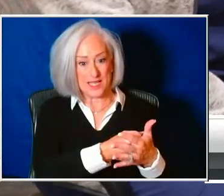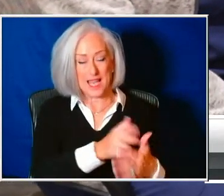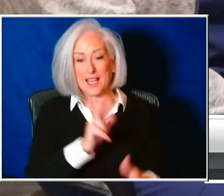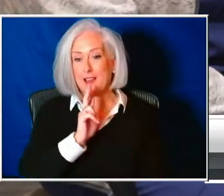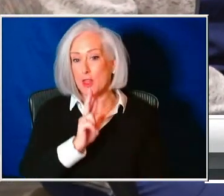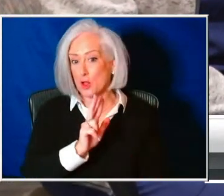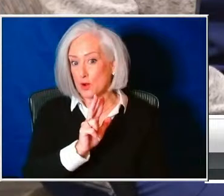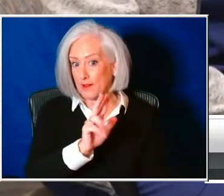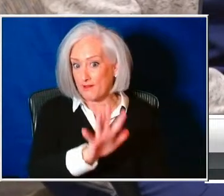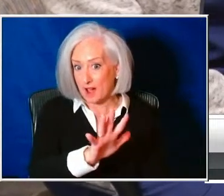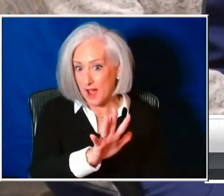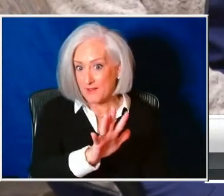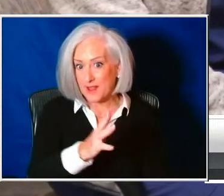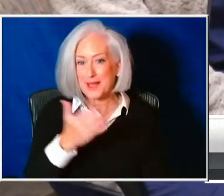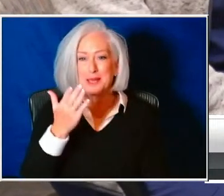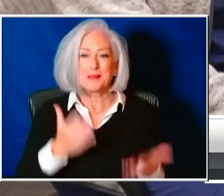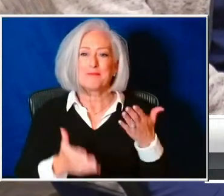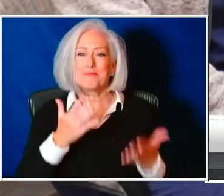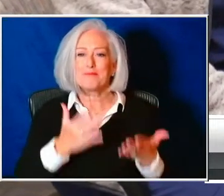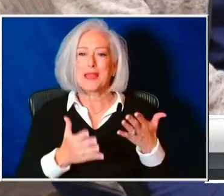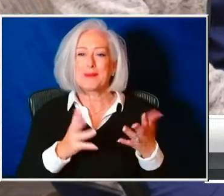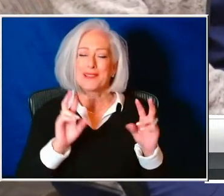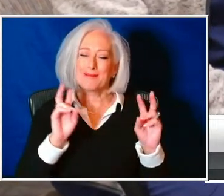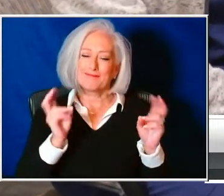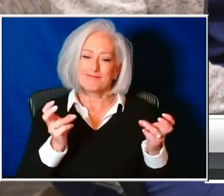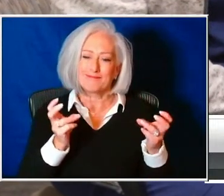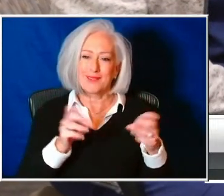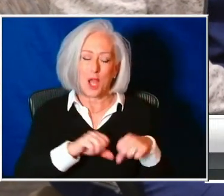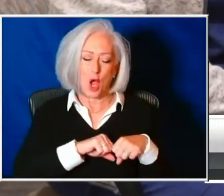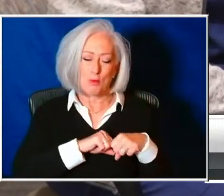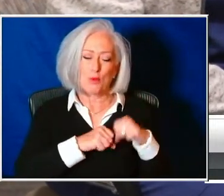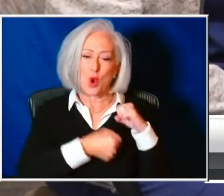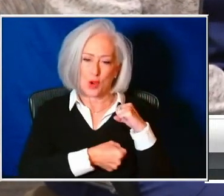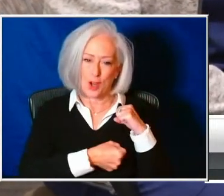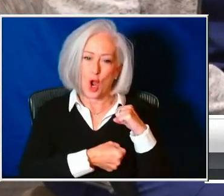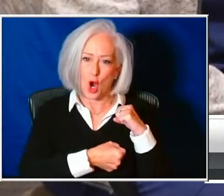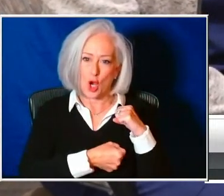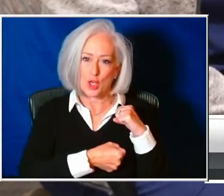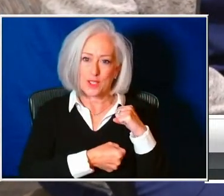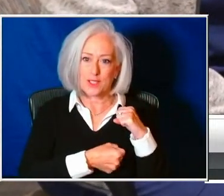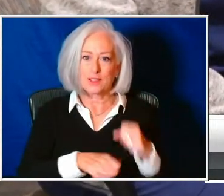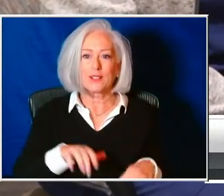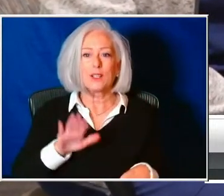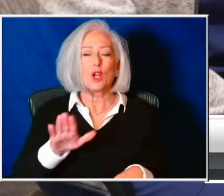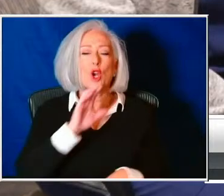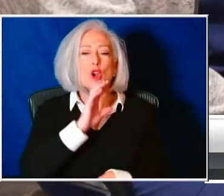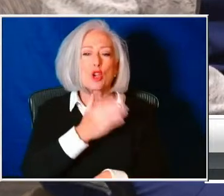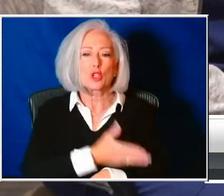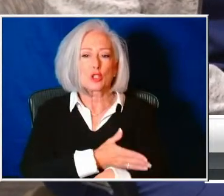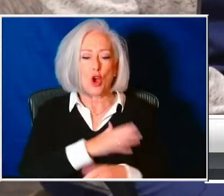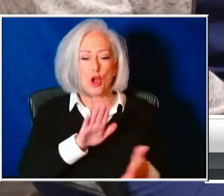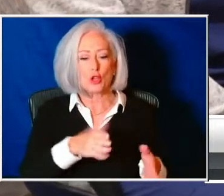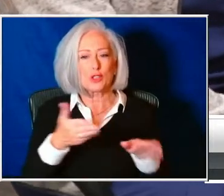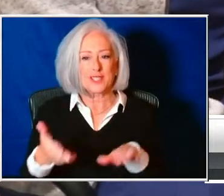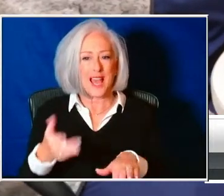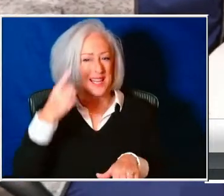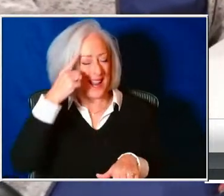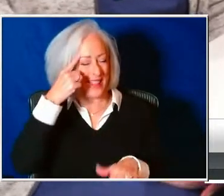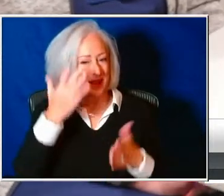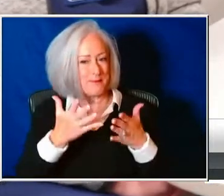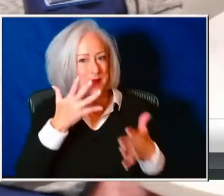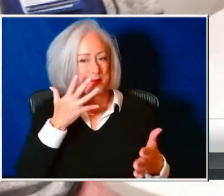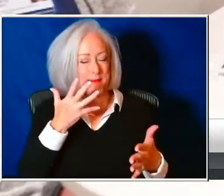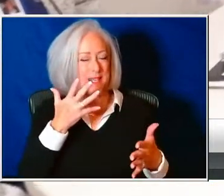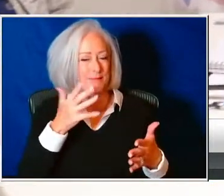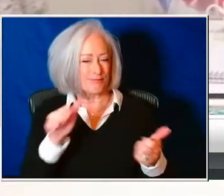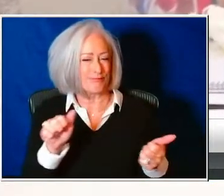been of a broken heart. They didn't know that back in that day, but her daughter died, and I think that's what caused it. My other